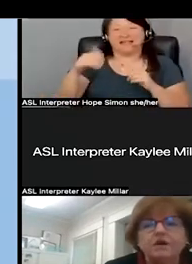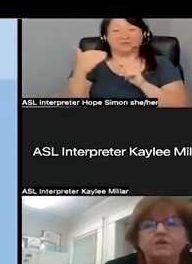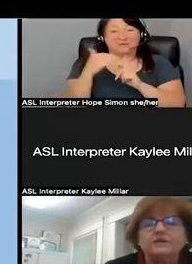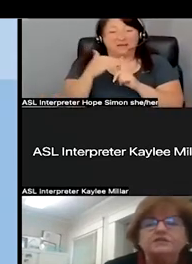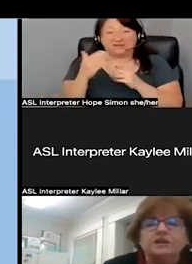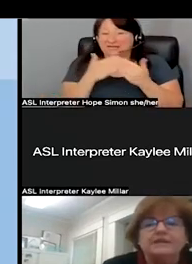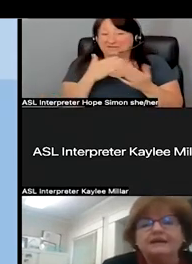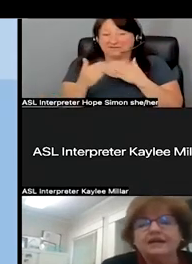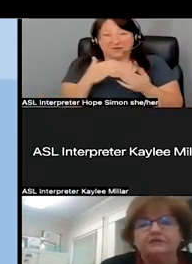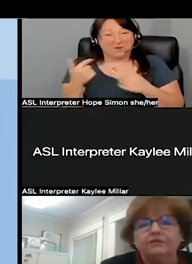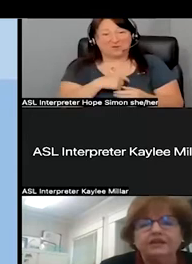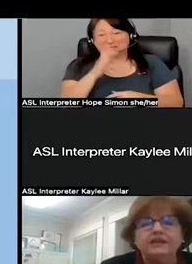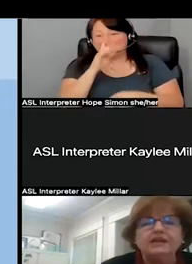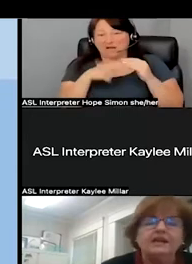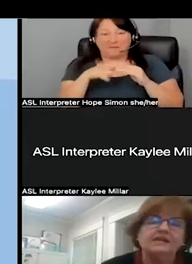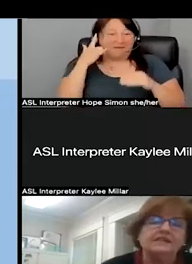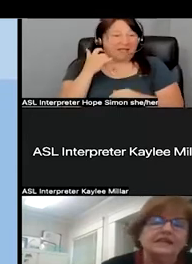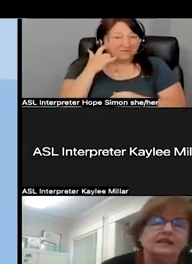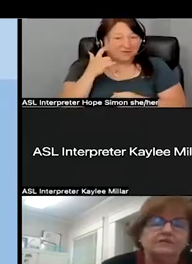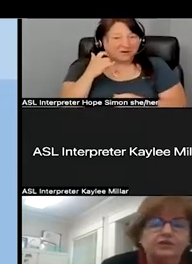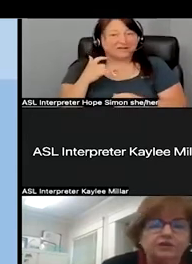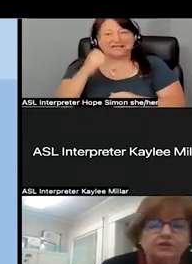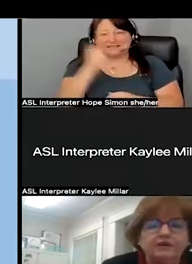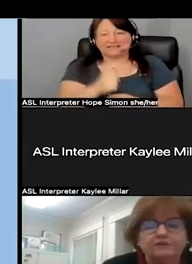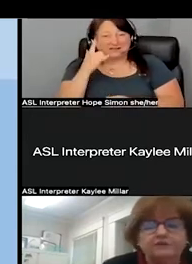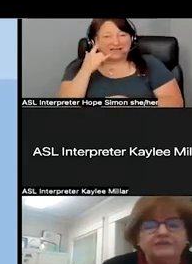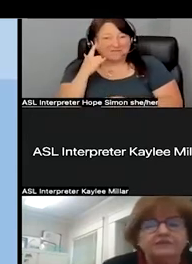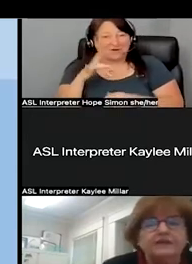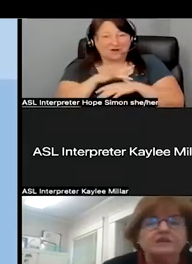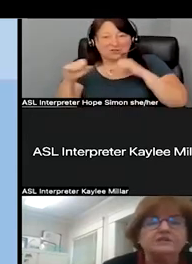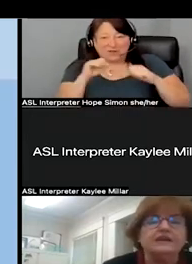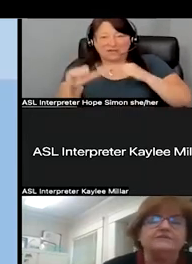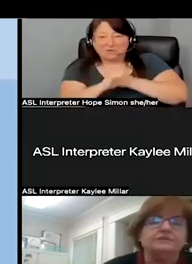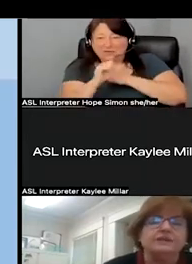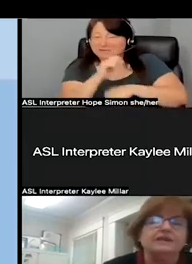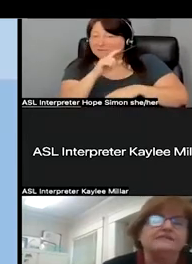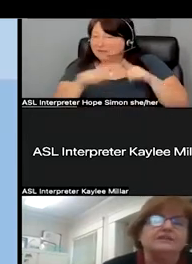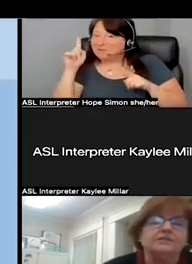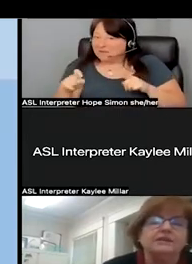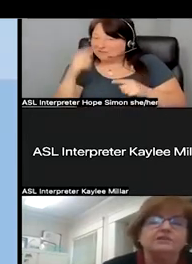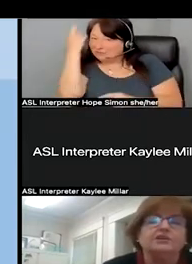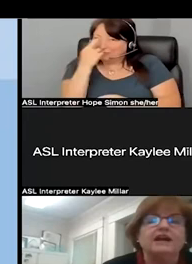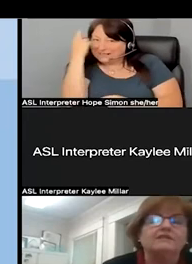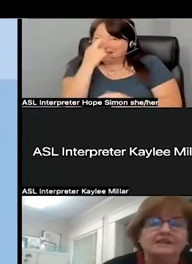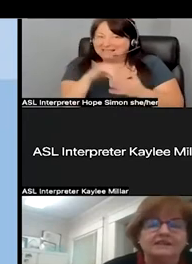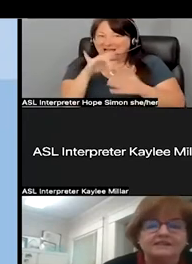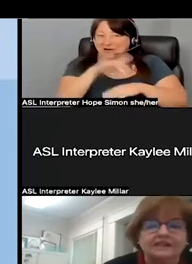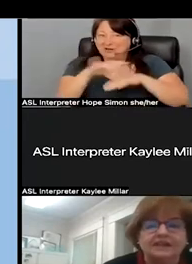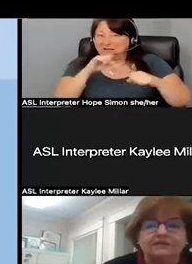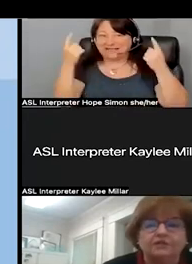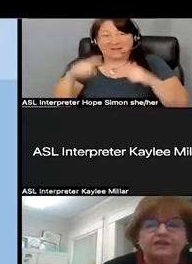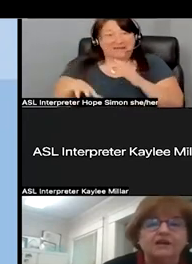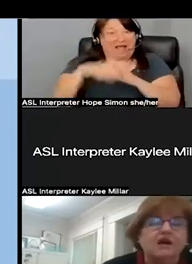although we talk about California and Southern California earthquake risk, we also have to realize that earthquakes occur outside of